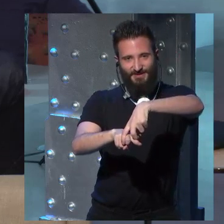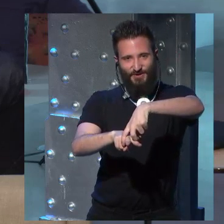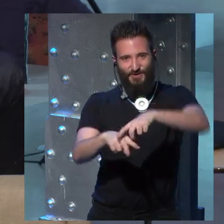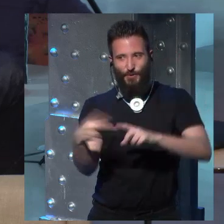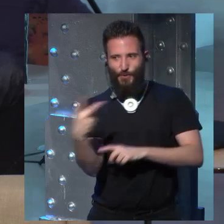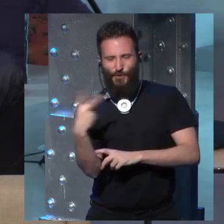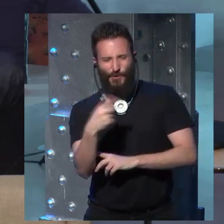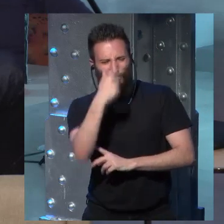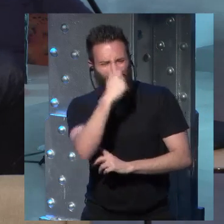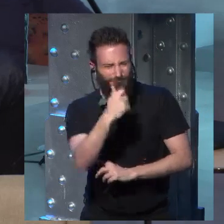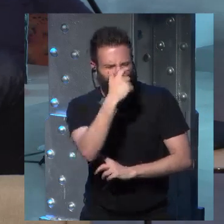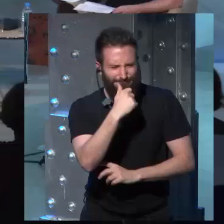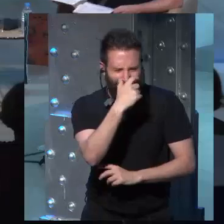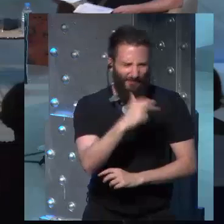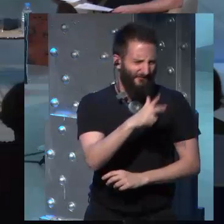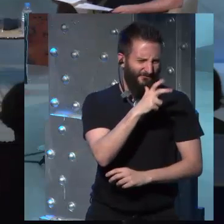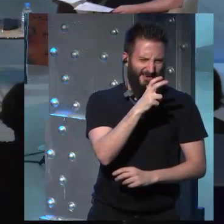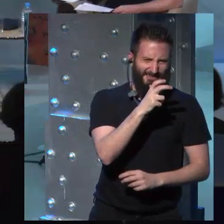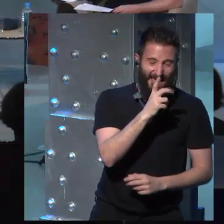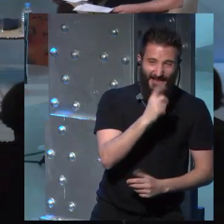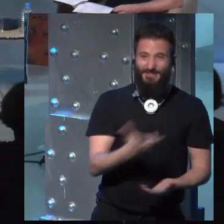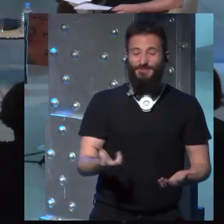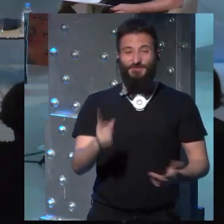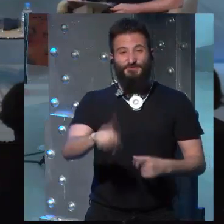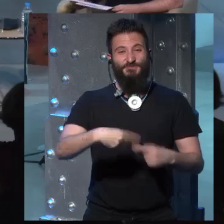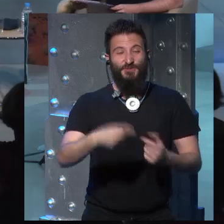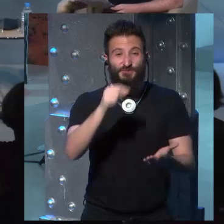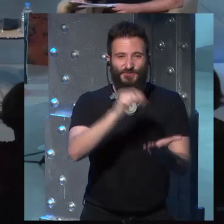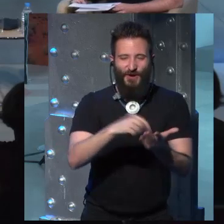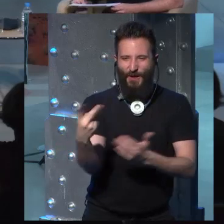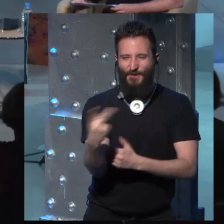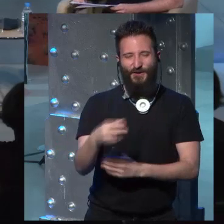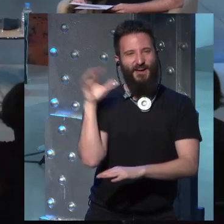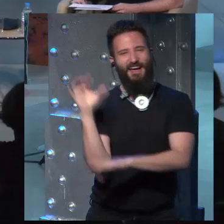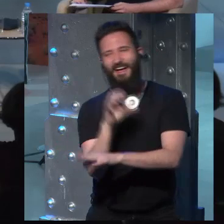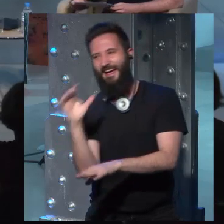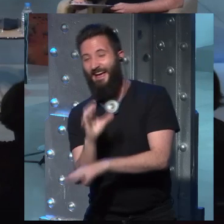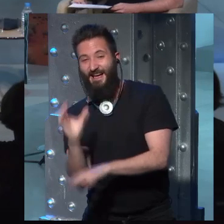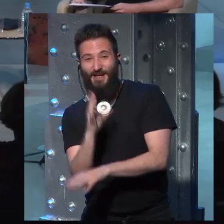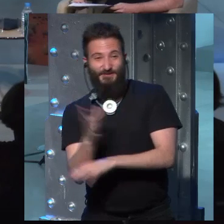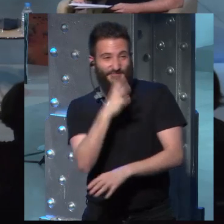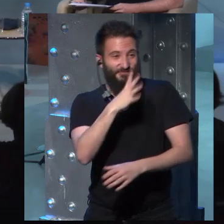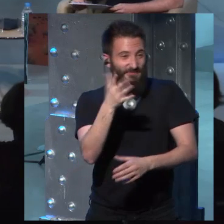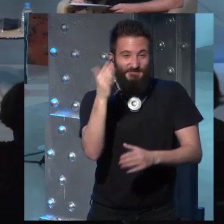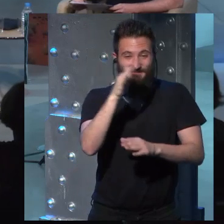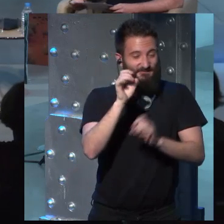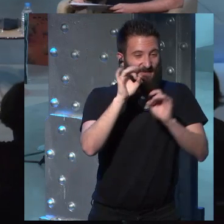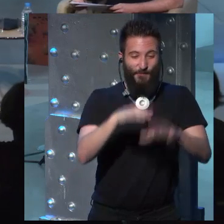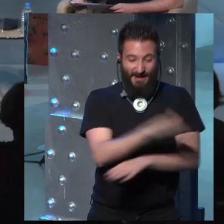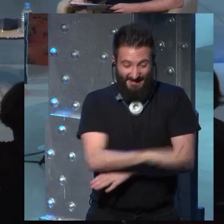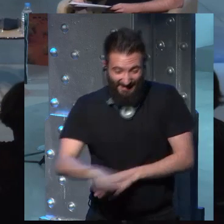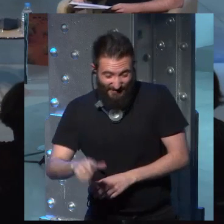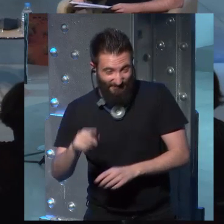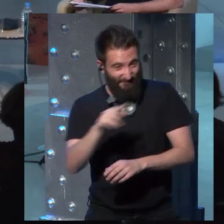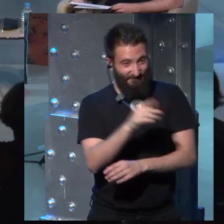at some point we started laughing because we sounded like two toddlers arguing. It was a lot. He and I